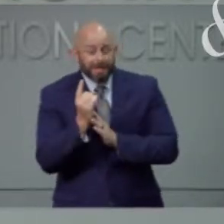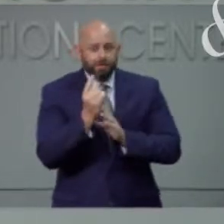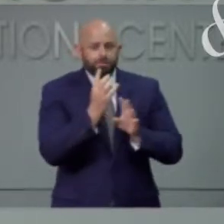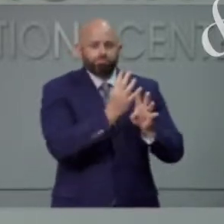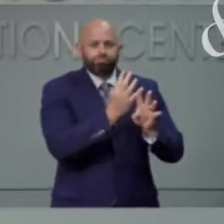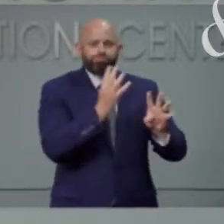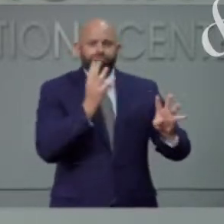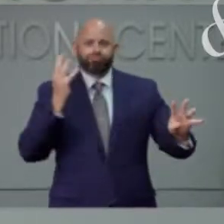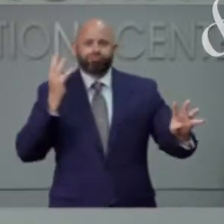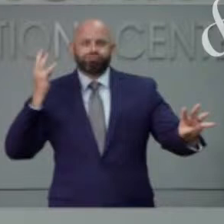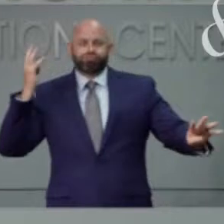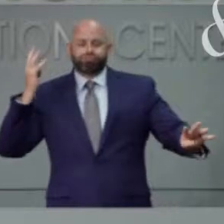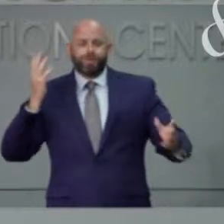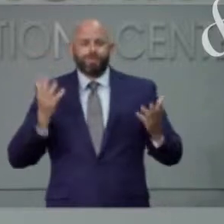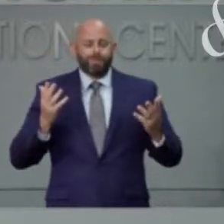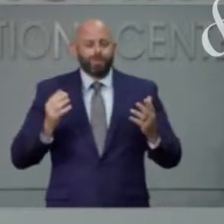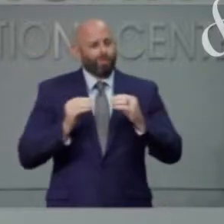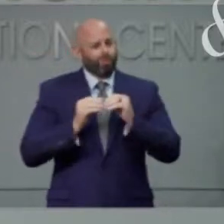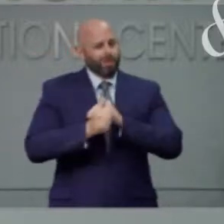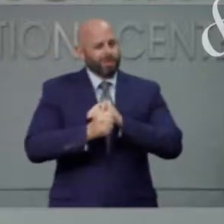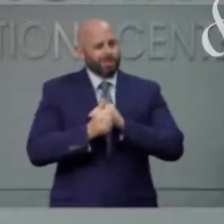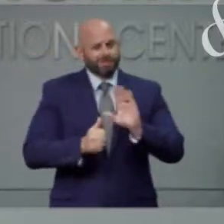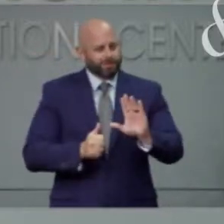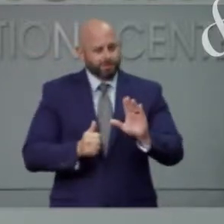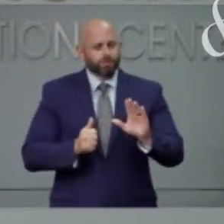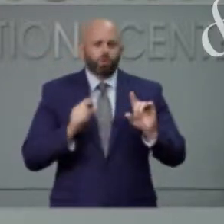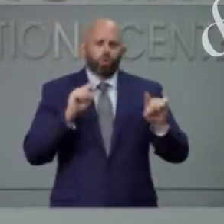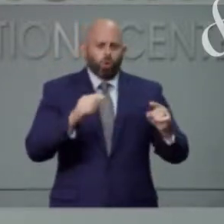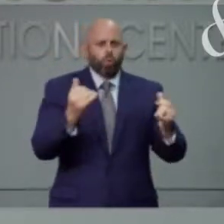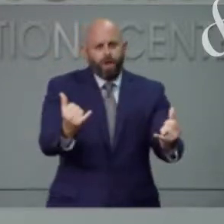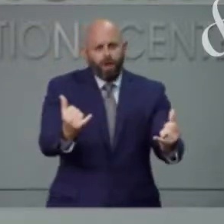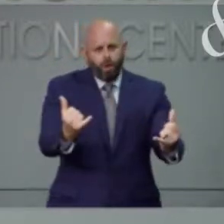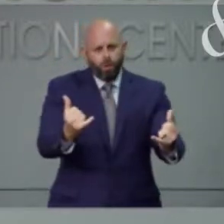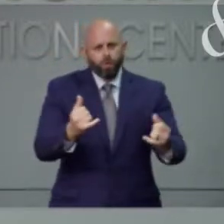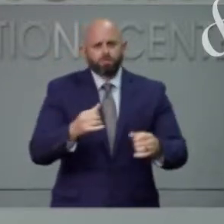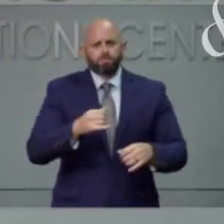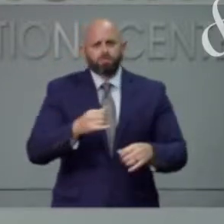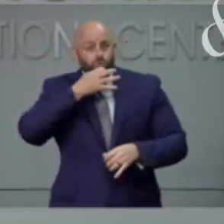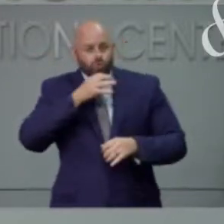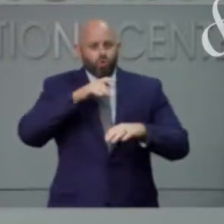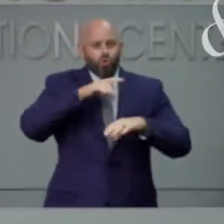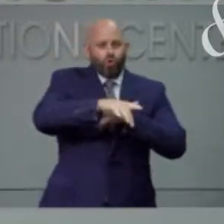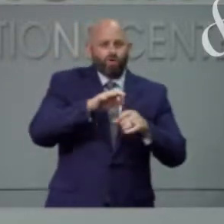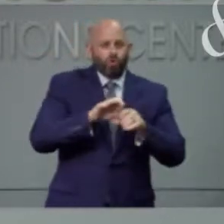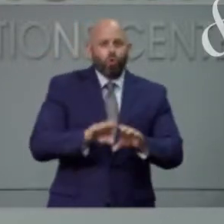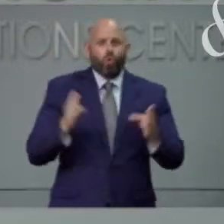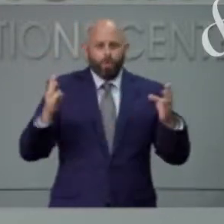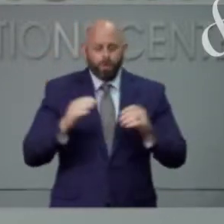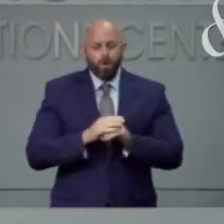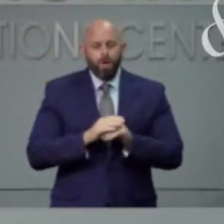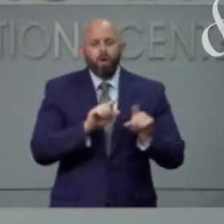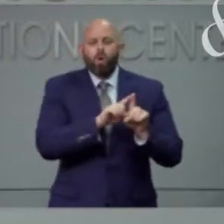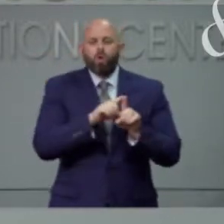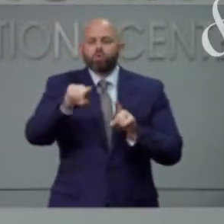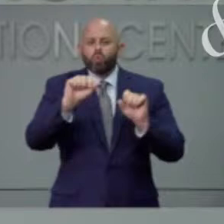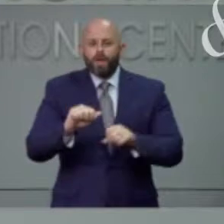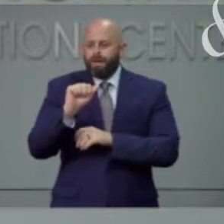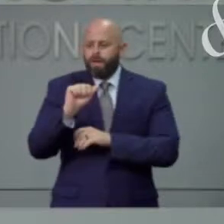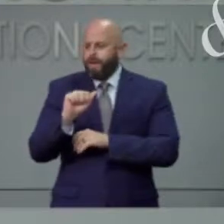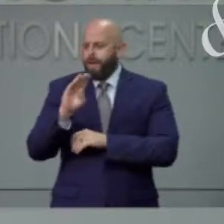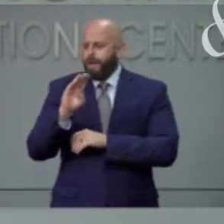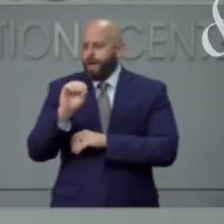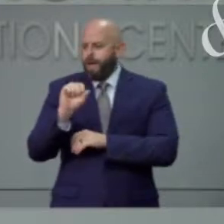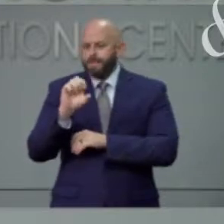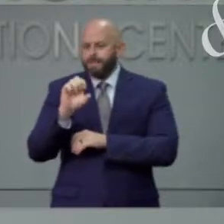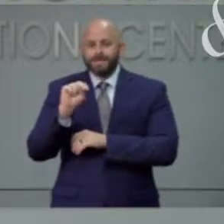longer lines and a longer wait. You also have an opportunity to vote absentee, and you can do that either by mail or